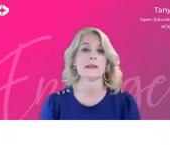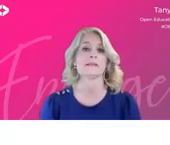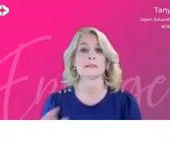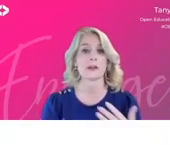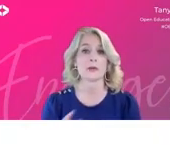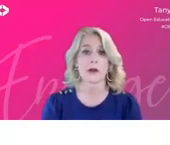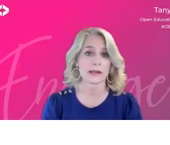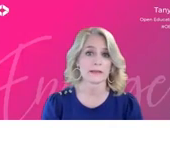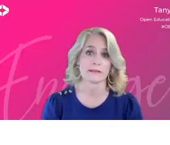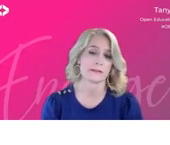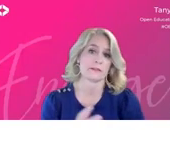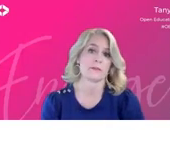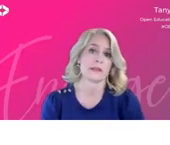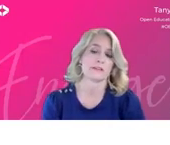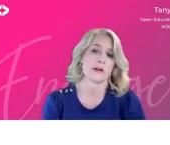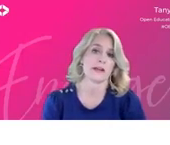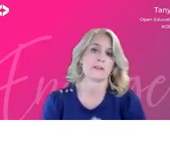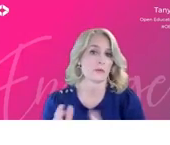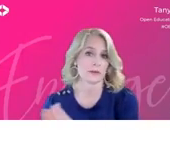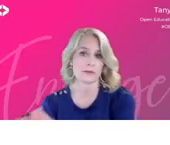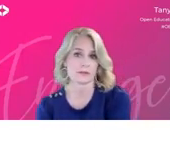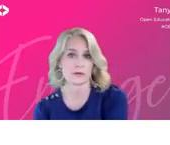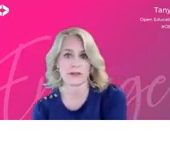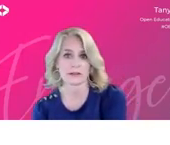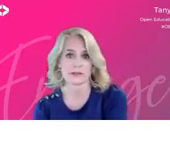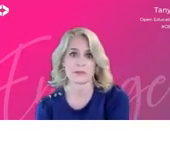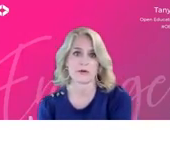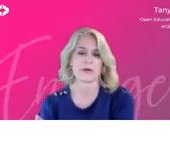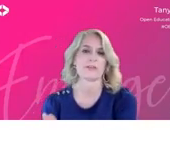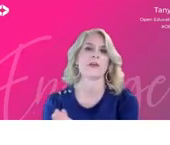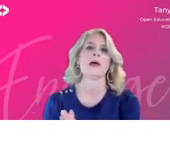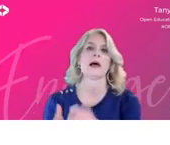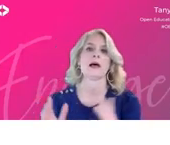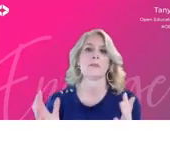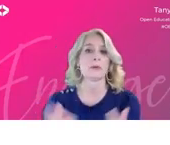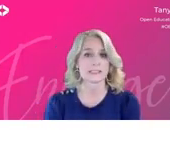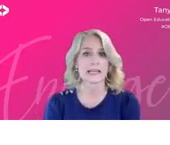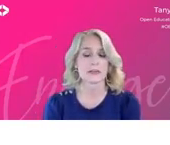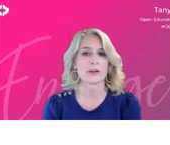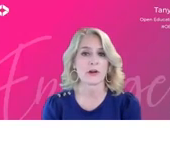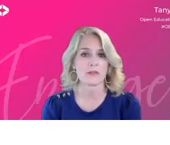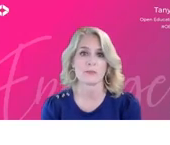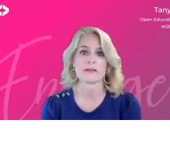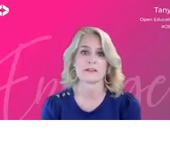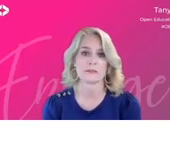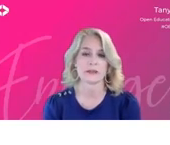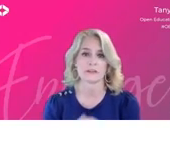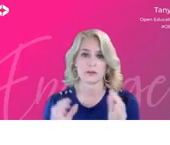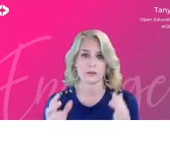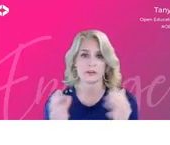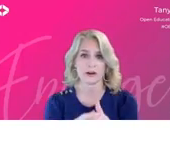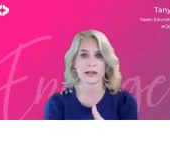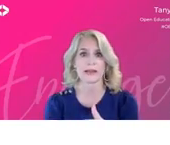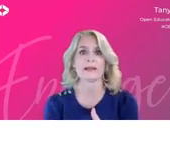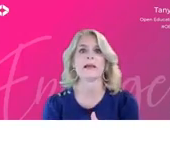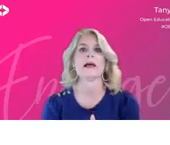site, decide who your audience is. Is it a mixed audience or do you just want faculty members? Put together your call for participants.